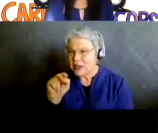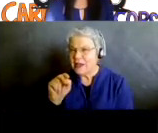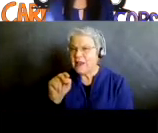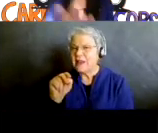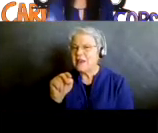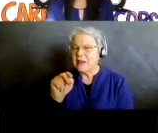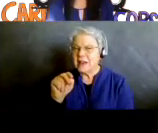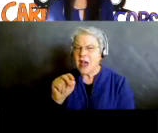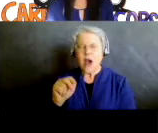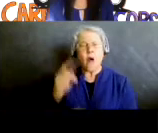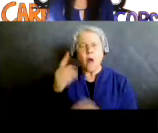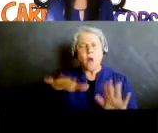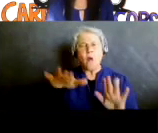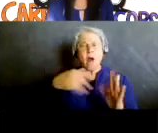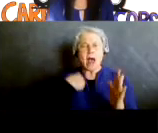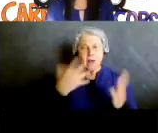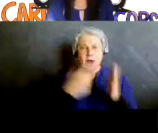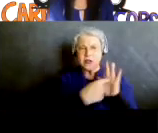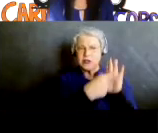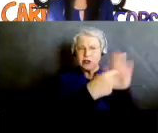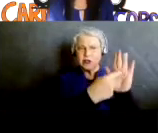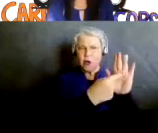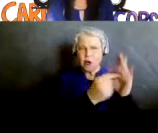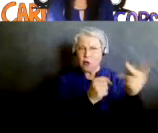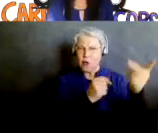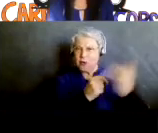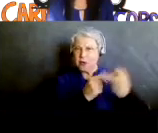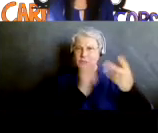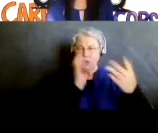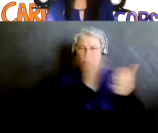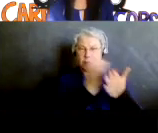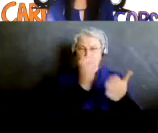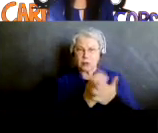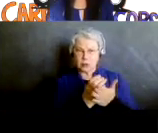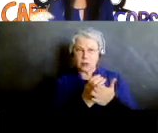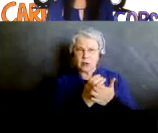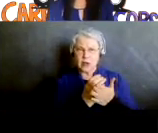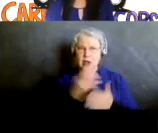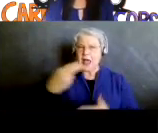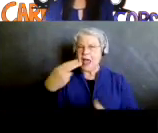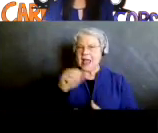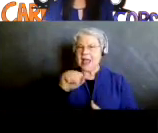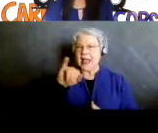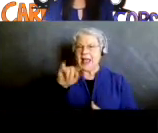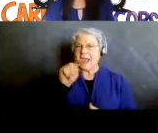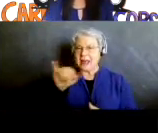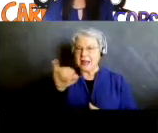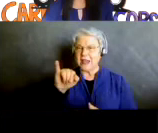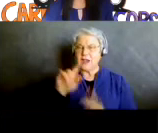Show you these. This is the Guantanamo Haitian refugee camp for Haitian refugees. Okay.